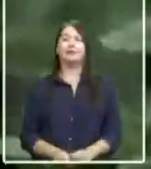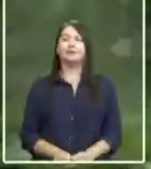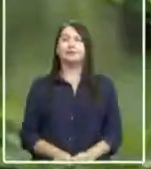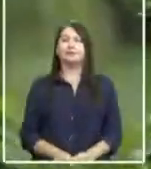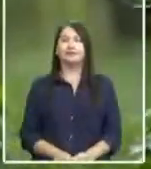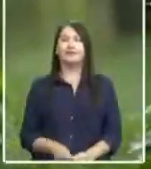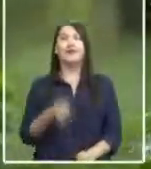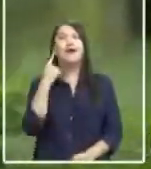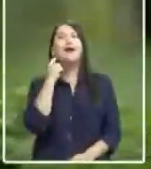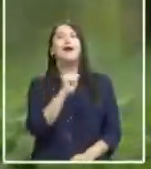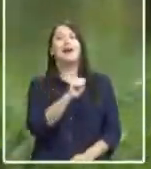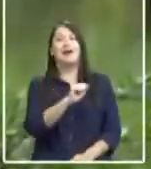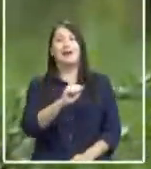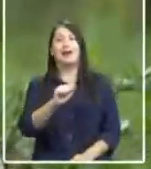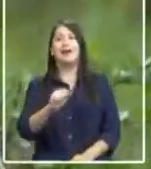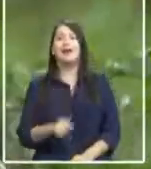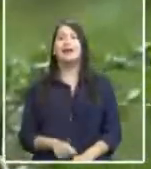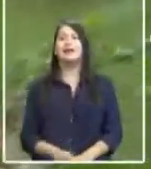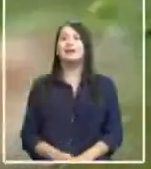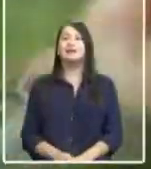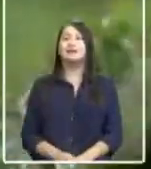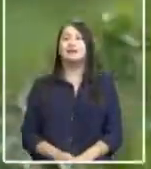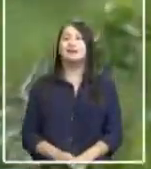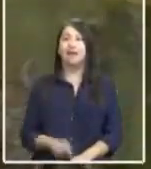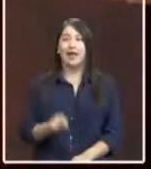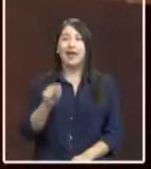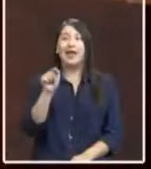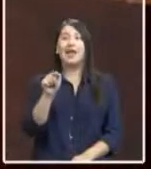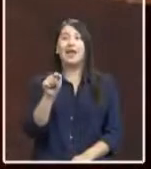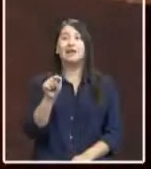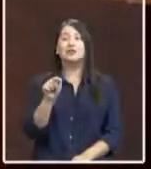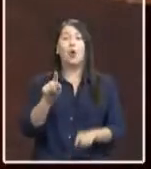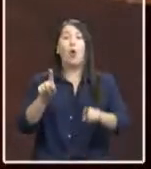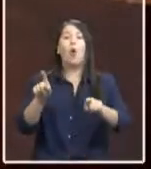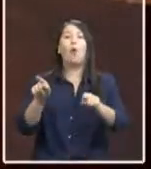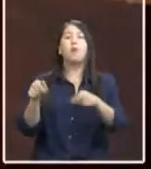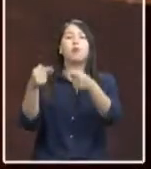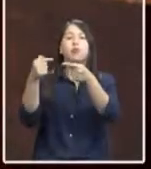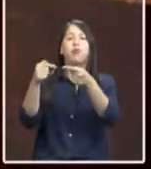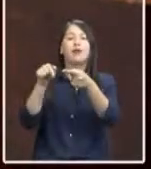this is it's like the opposite. It's the opposite. It's not typical.